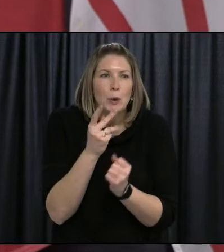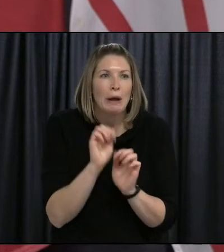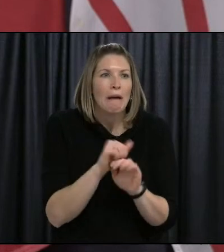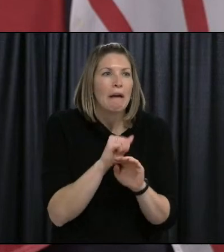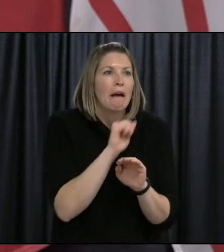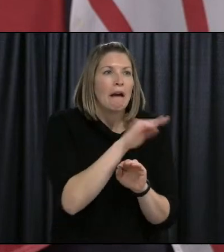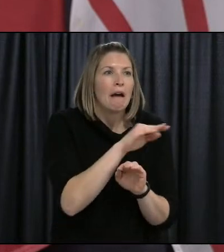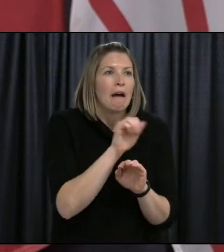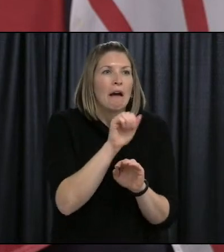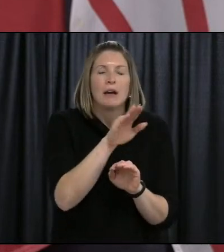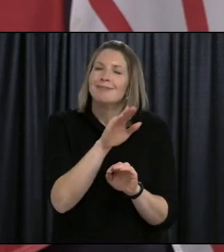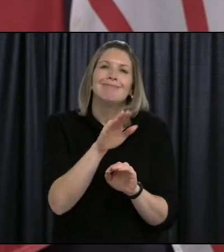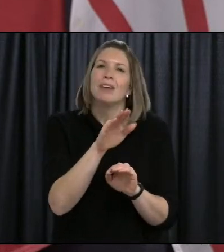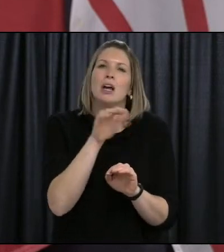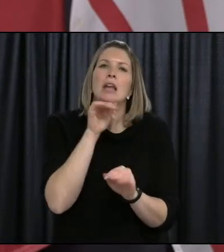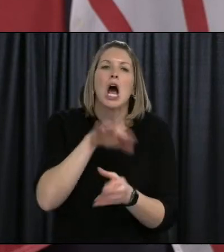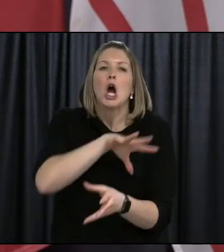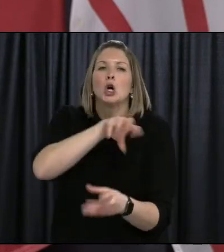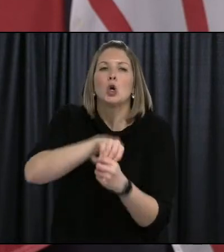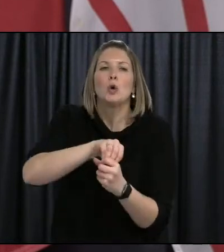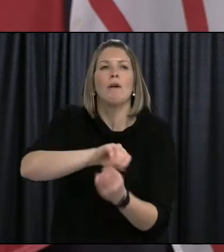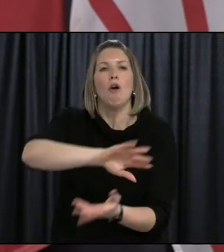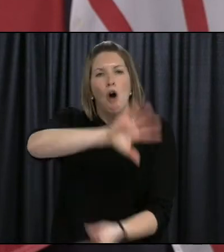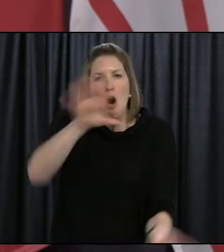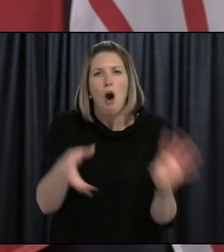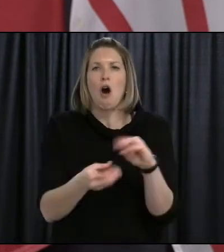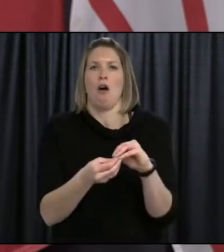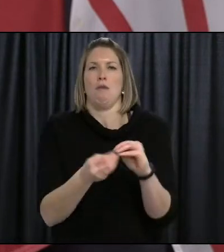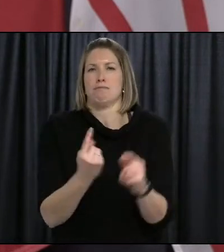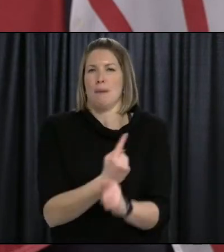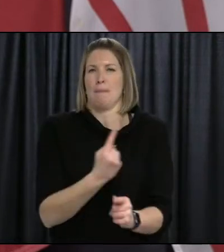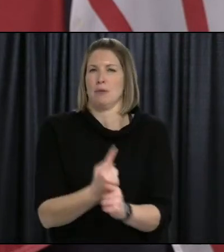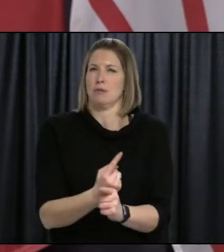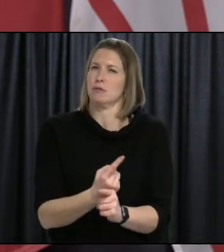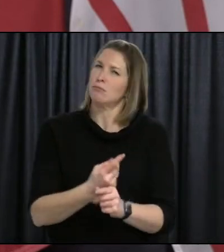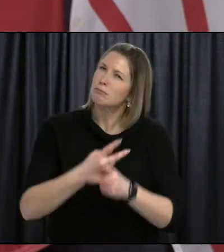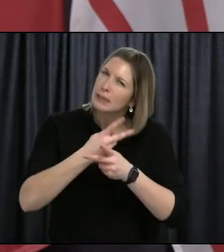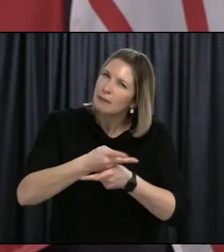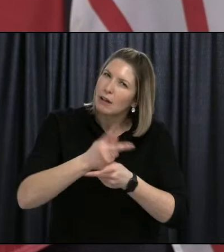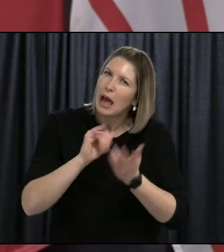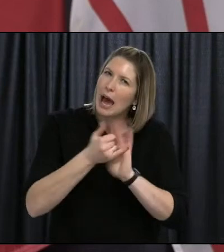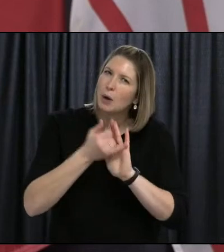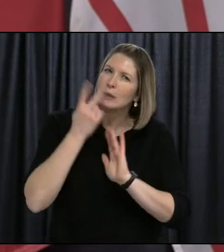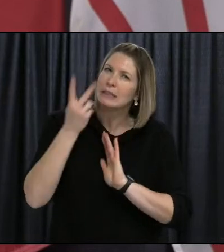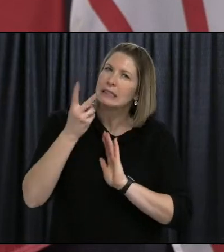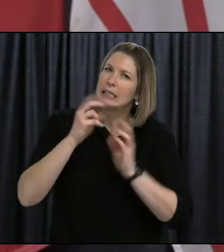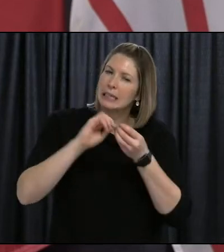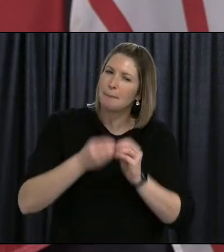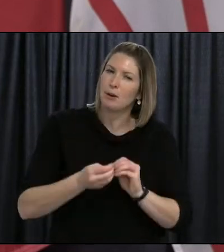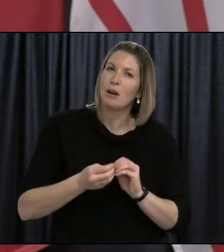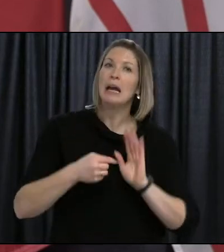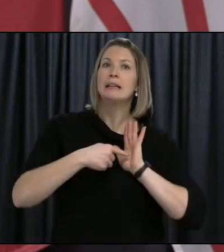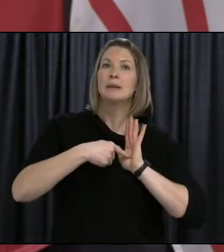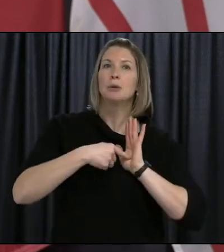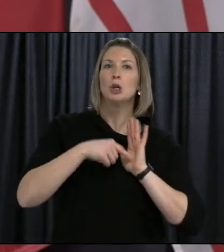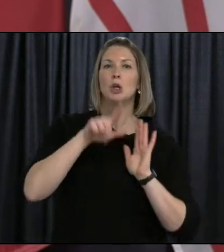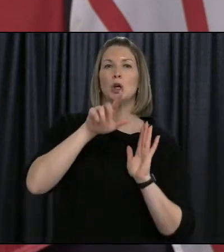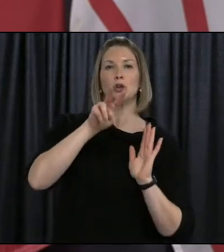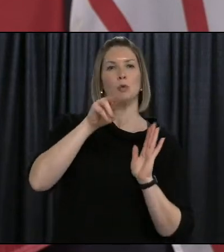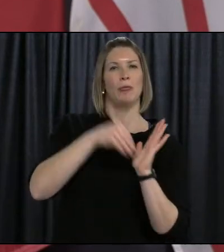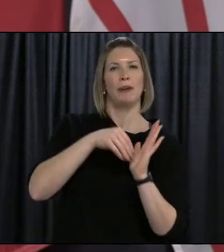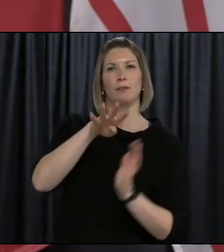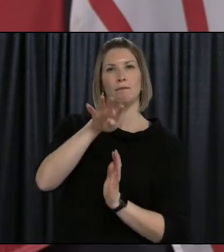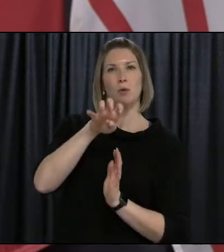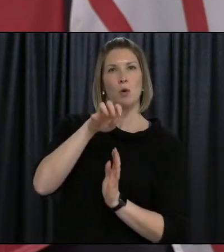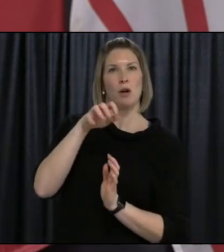up averages, which is not reflective of where we are in the vaccination process, such as the 2,400 Moderna vaccines, which